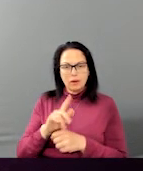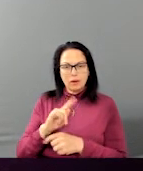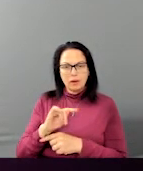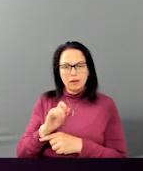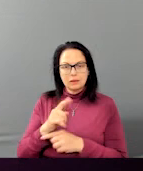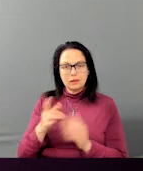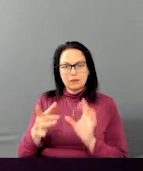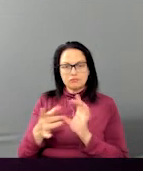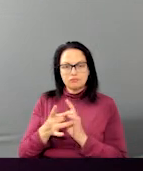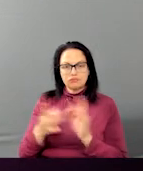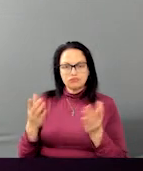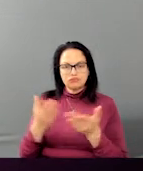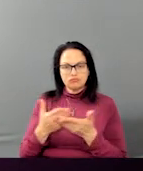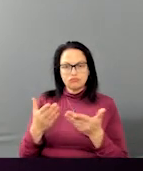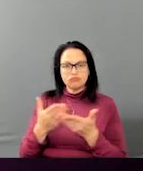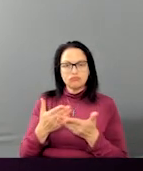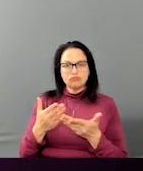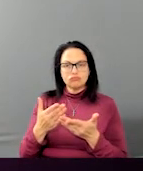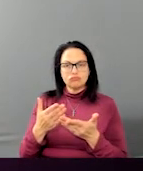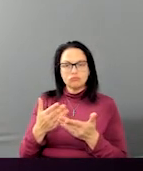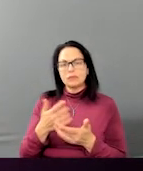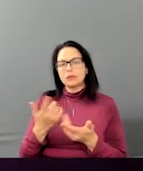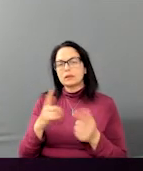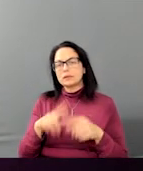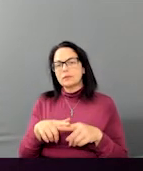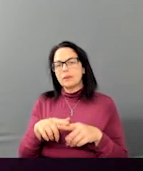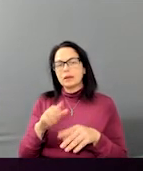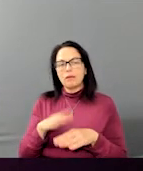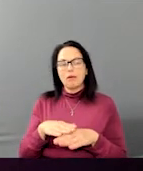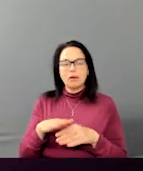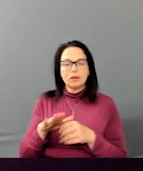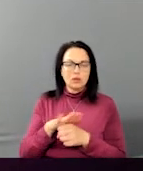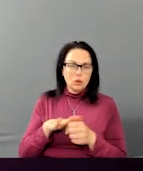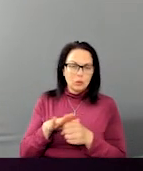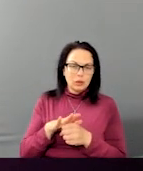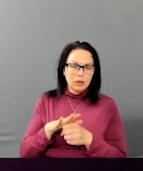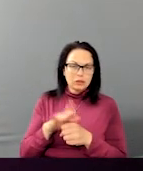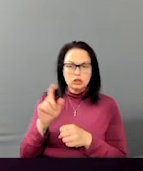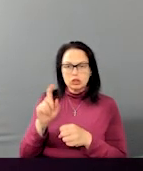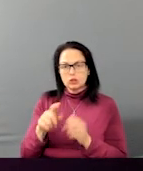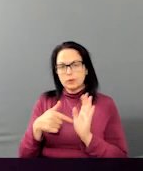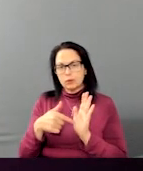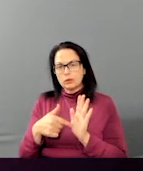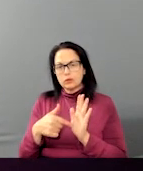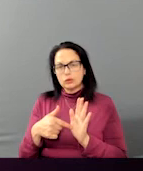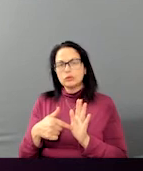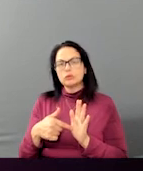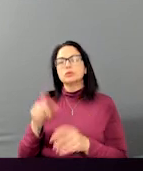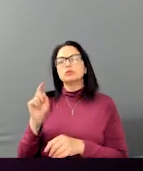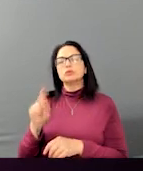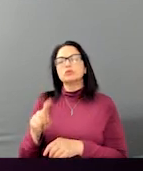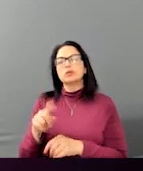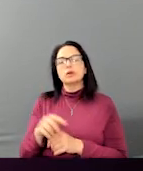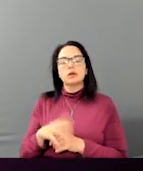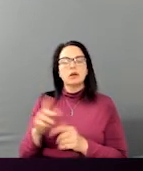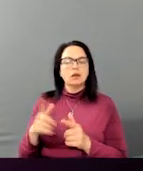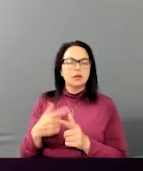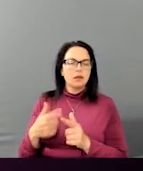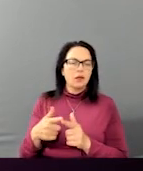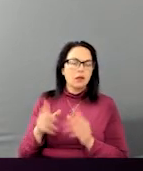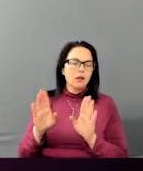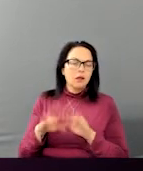component exists because depending on if location exists, it should be rendered. And then that its